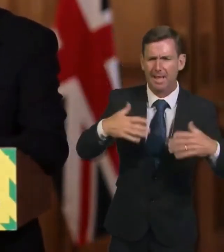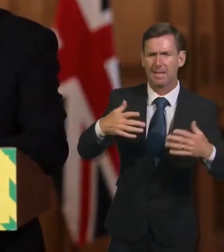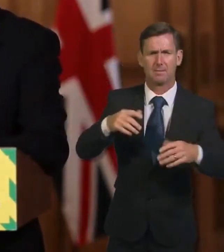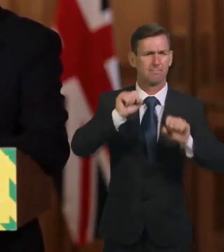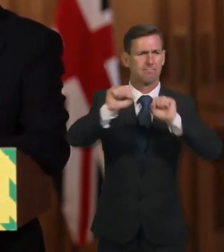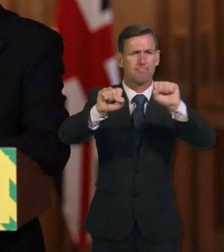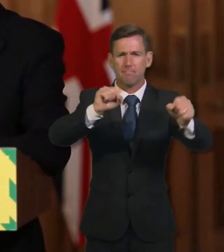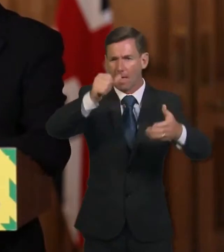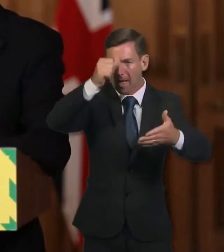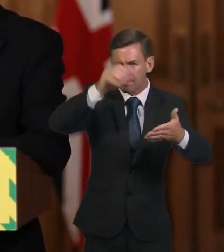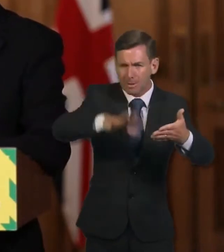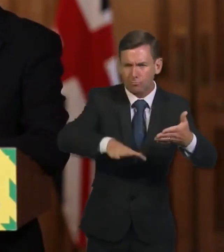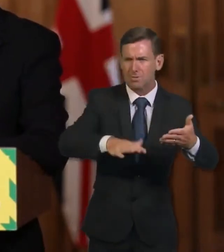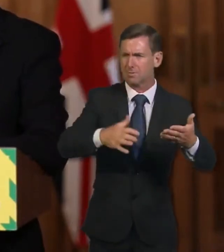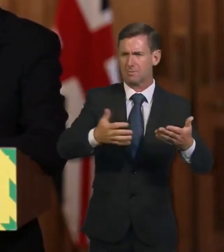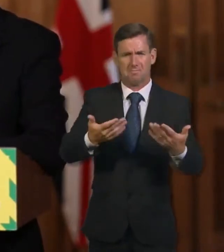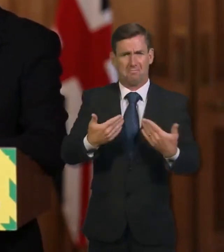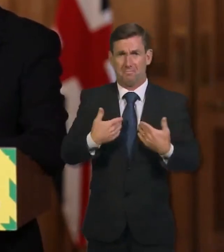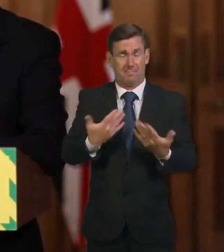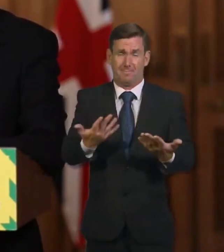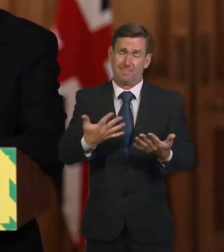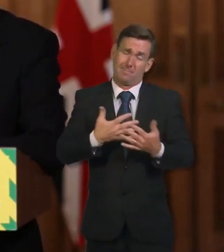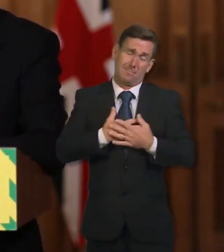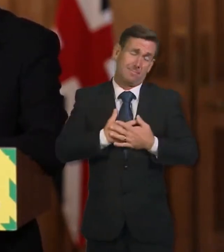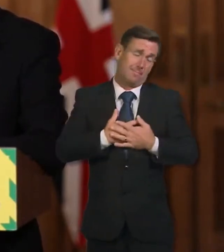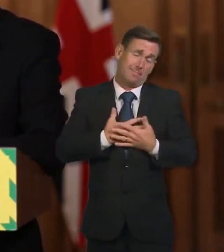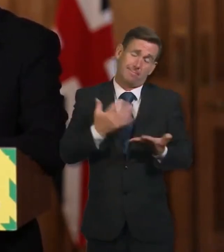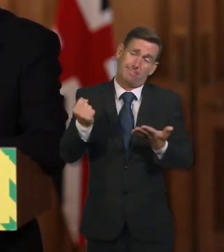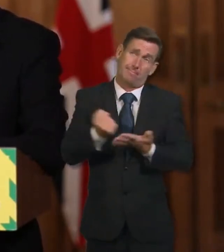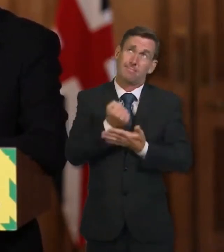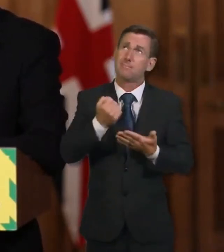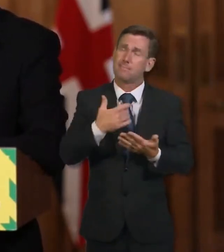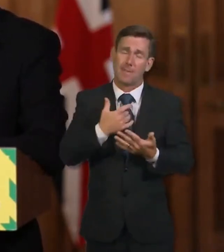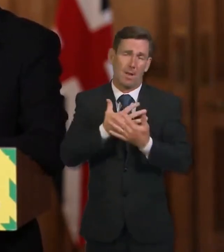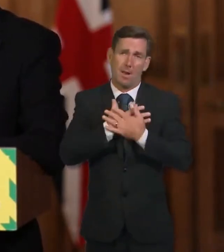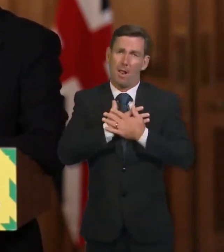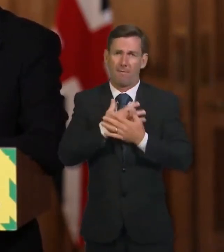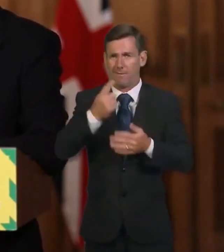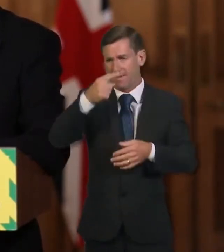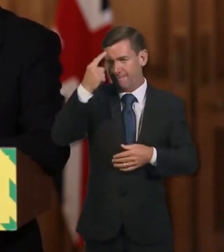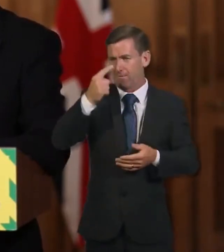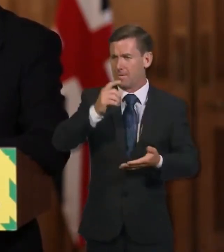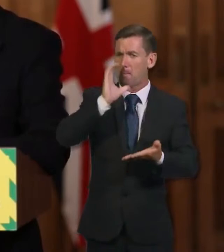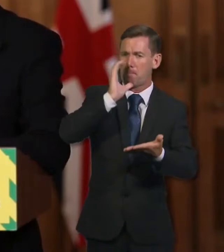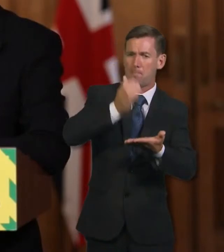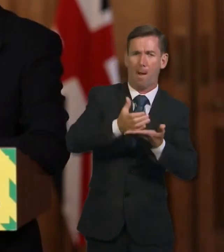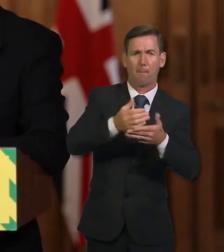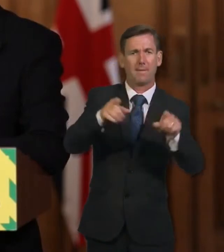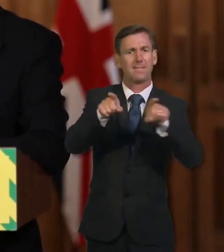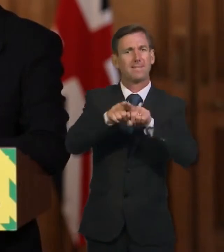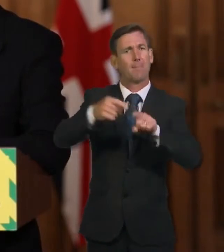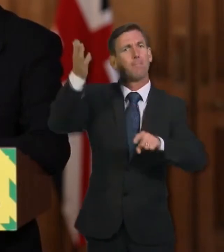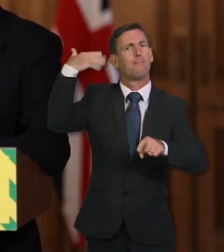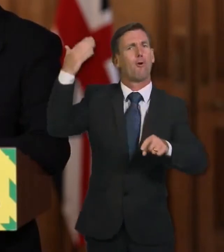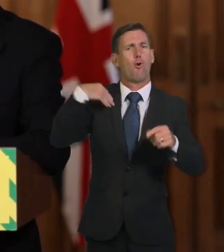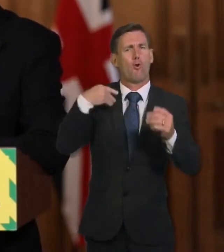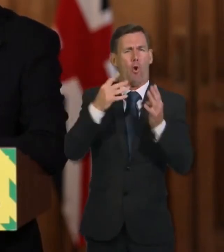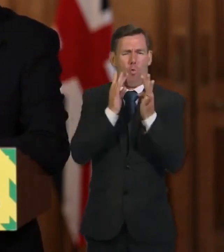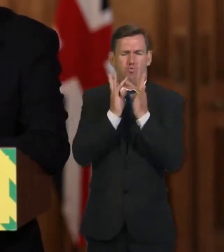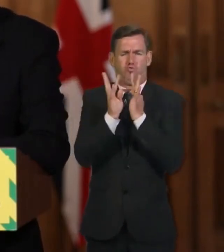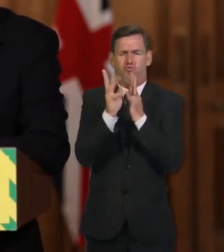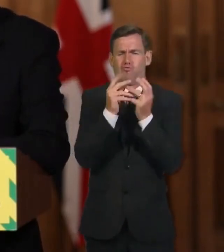I'd love us to be in a situation where pubs were as we know and love them, where you can crowd around the bars and, you